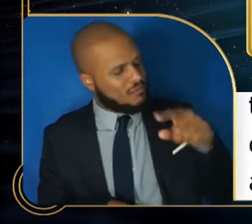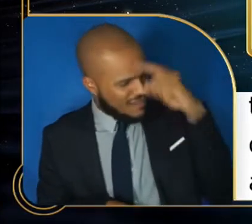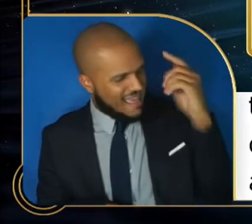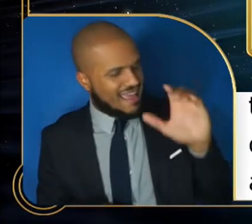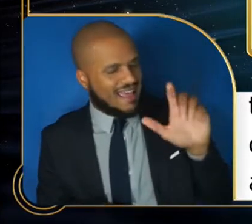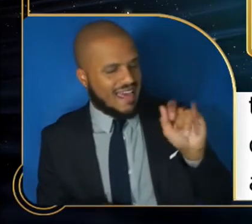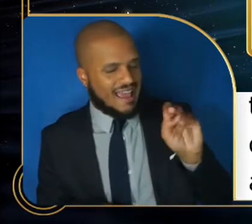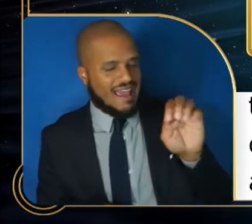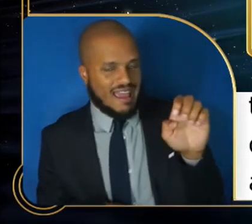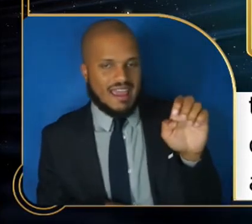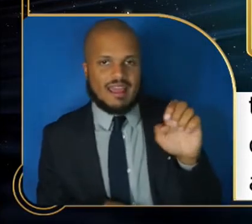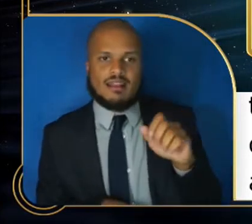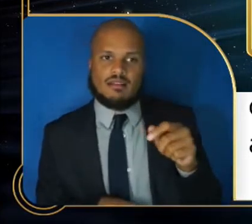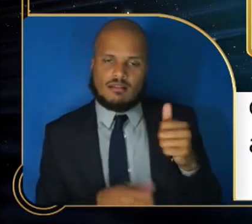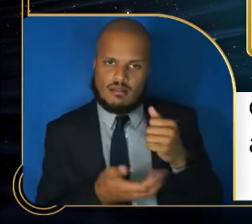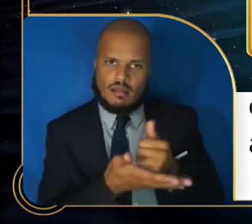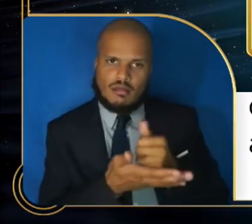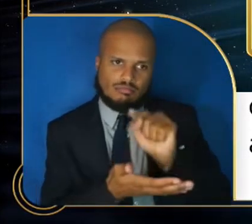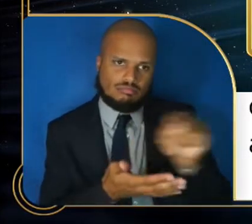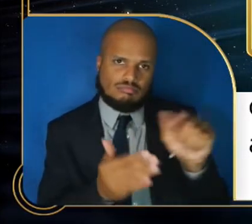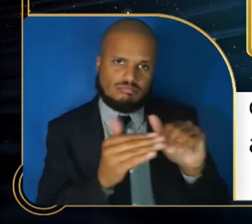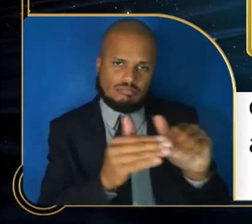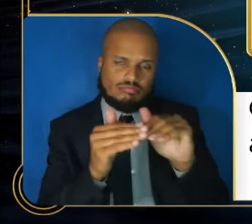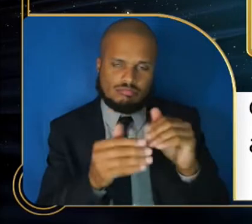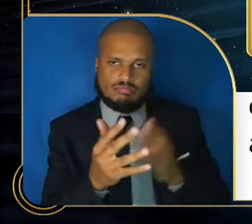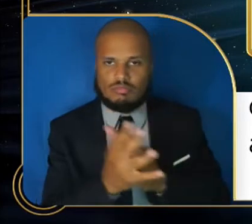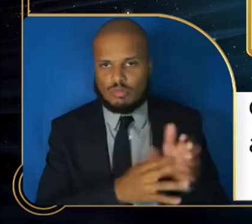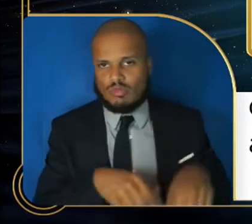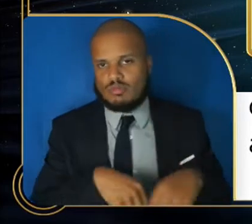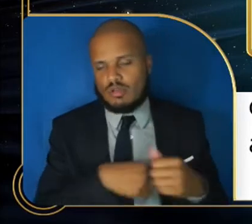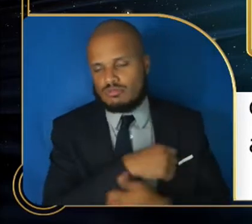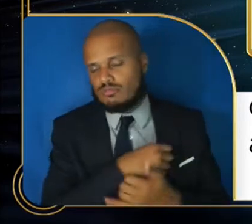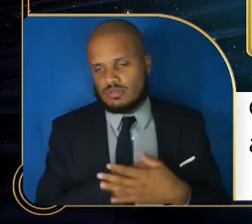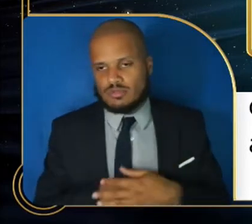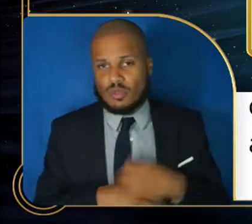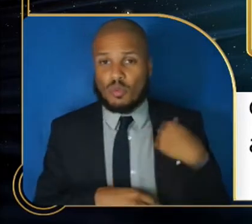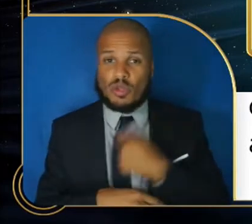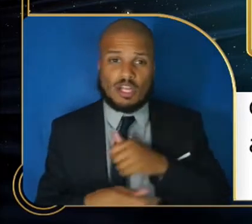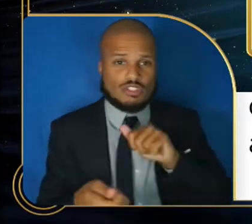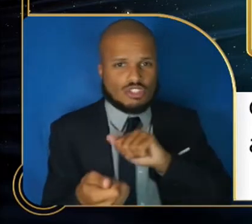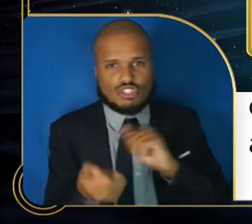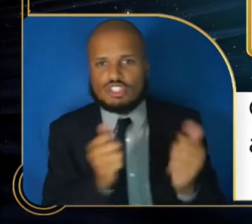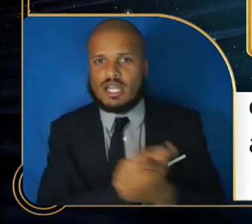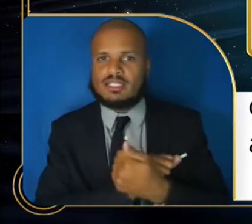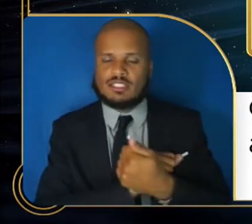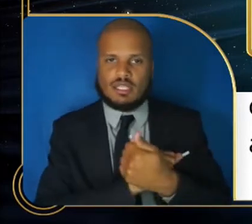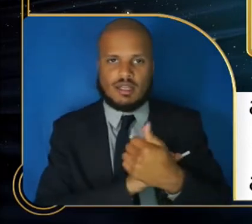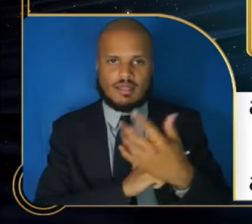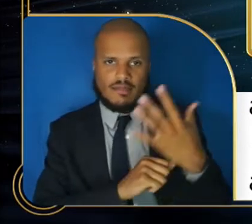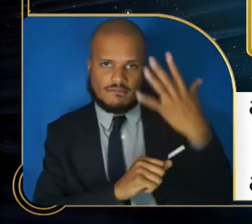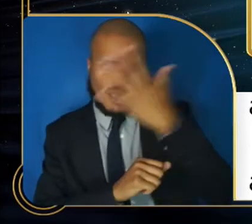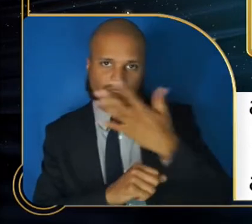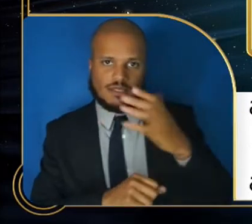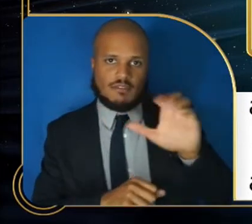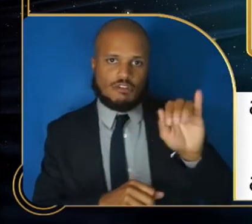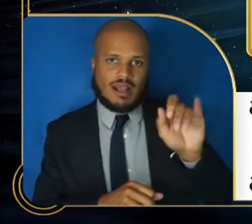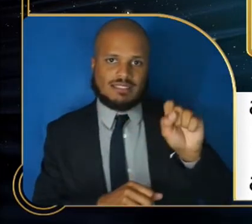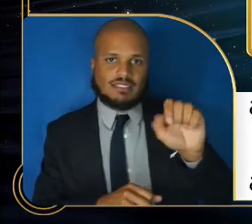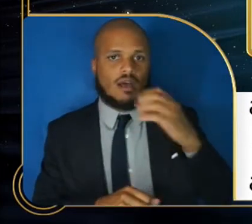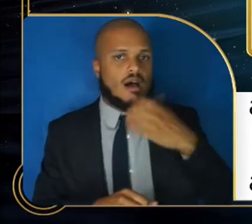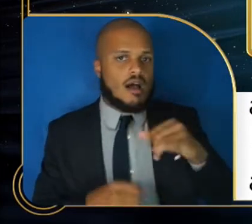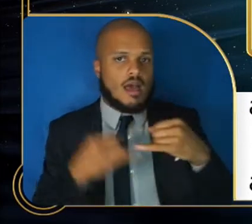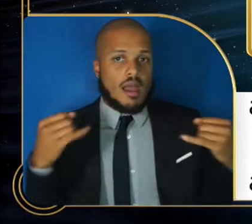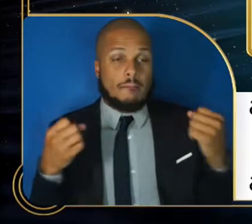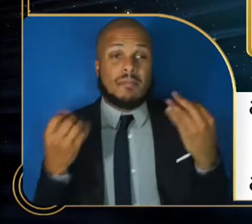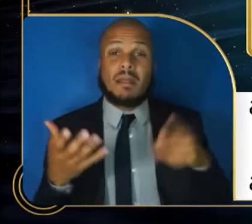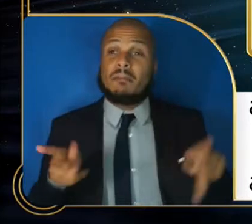and comrades throughout the country. We are changing the face of crisis hotlines because our people have always found a way